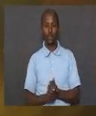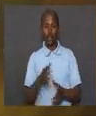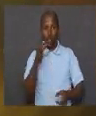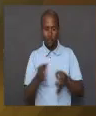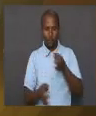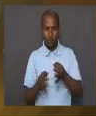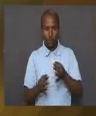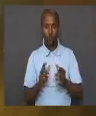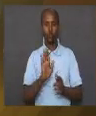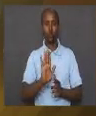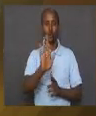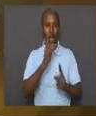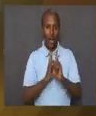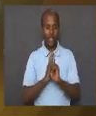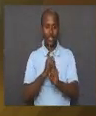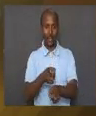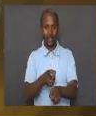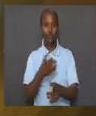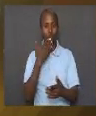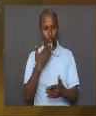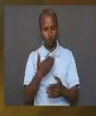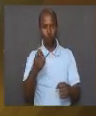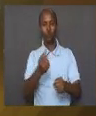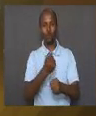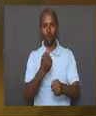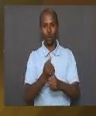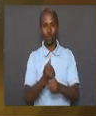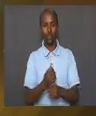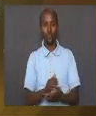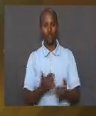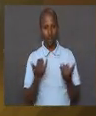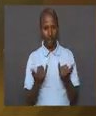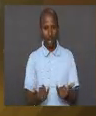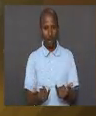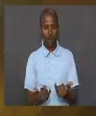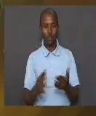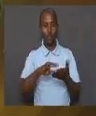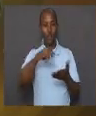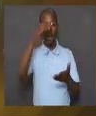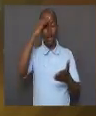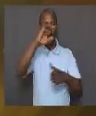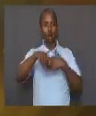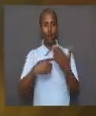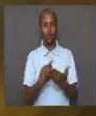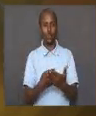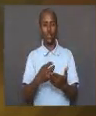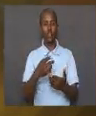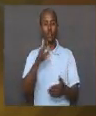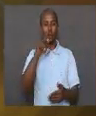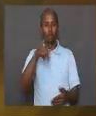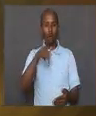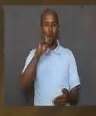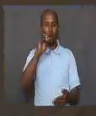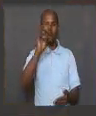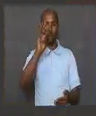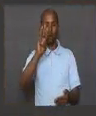If those were your answers, good work. Now let us learn about power